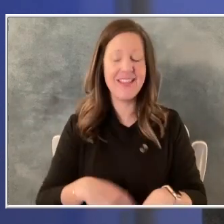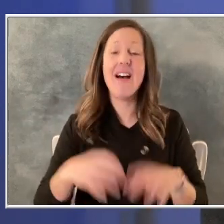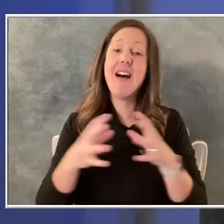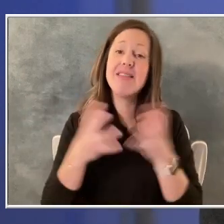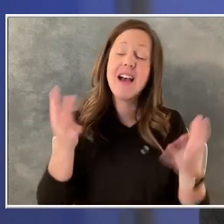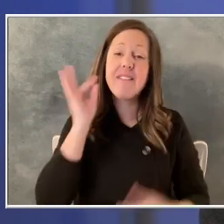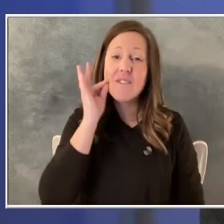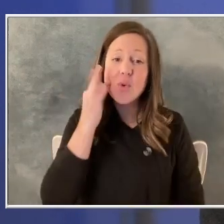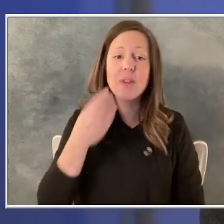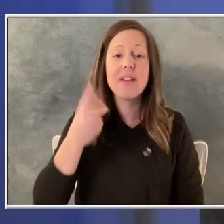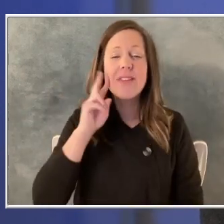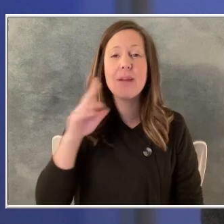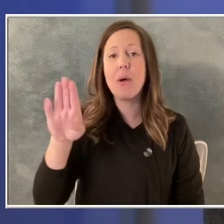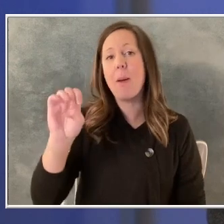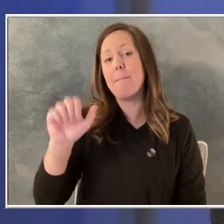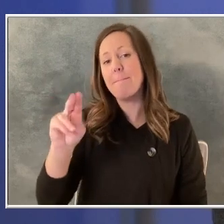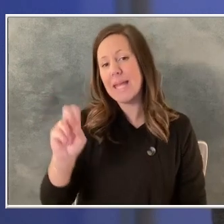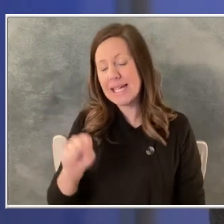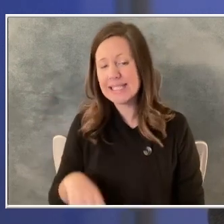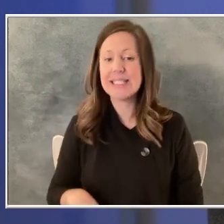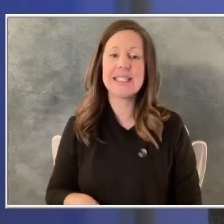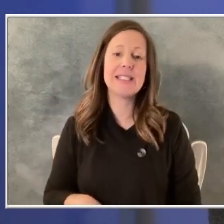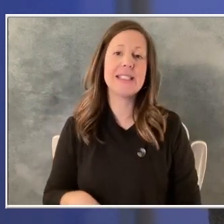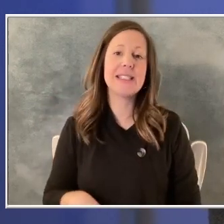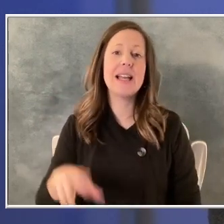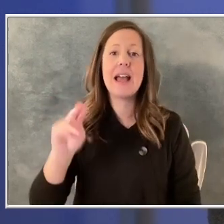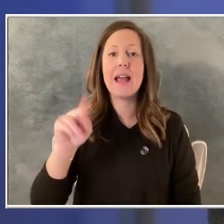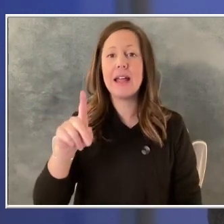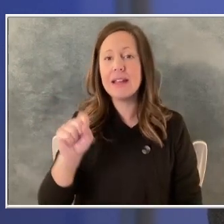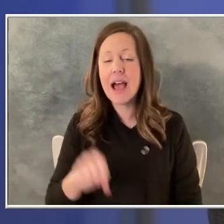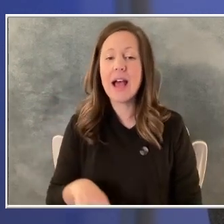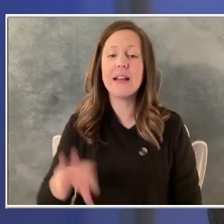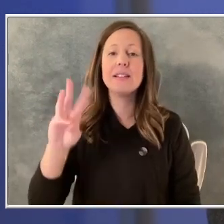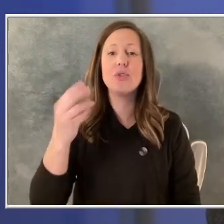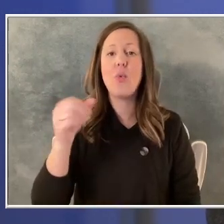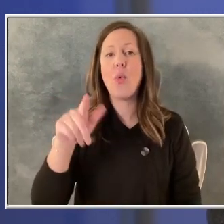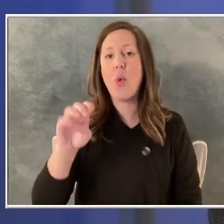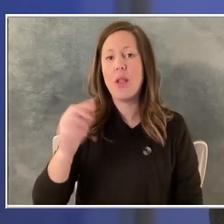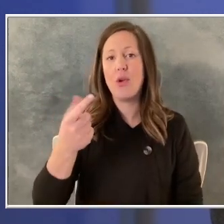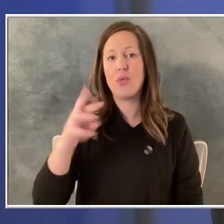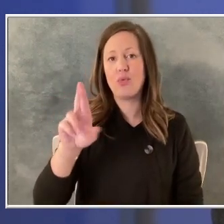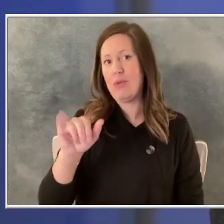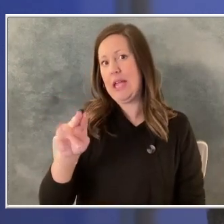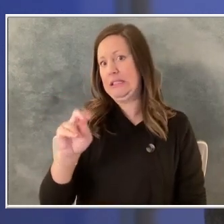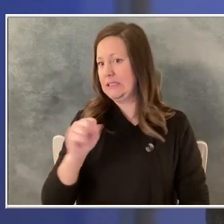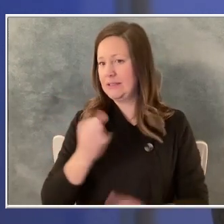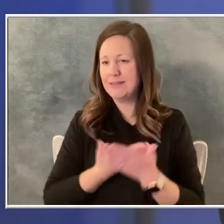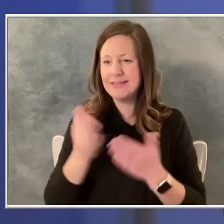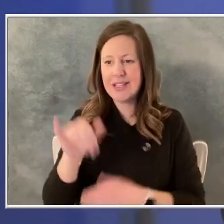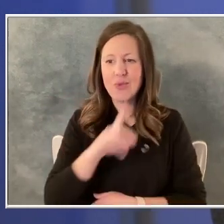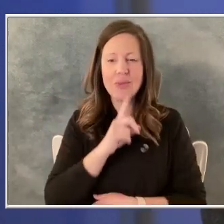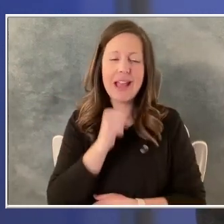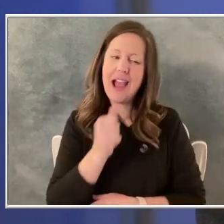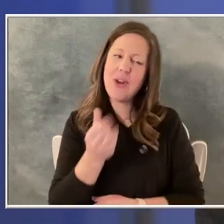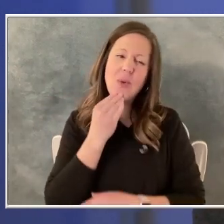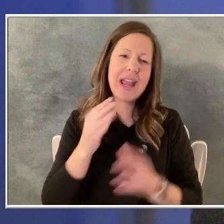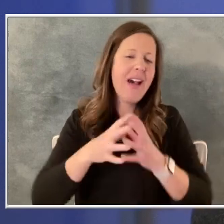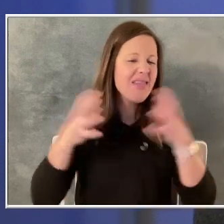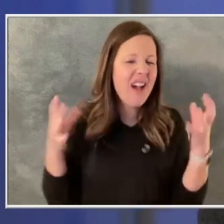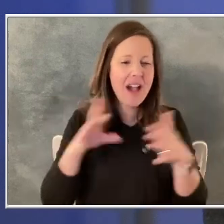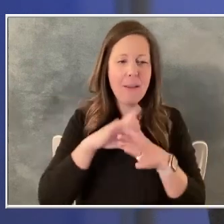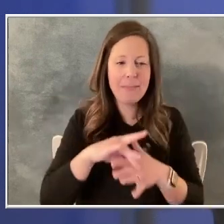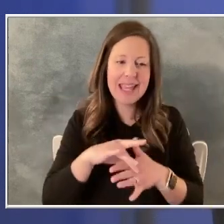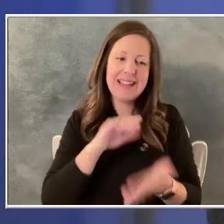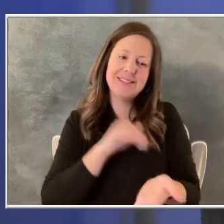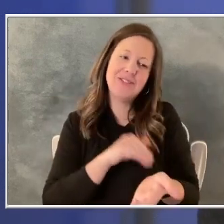beans, nuts, whole grains, things like that. I don't eat a lot of meat. The doctors probably tell me I should eat